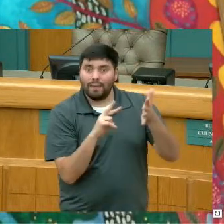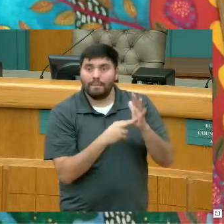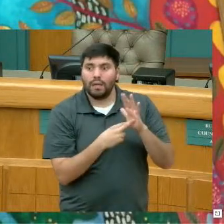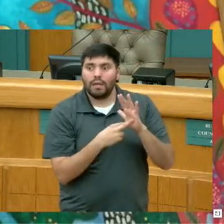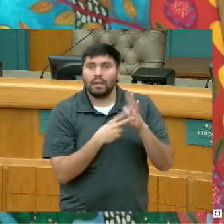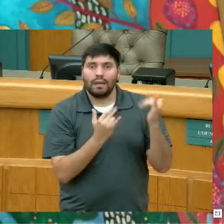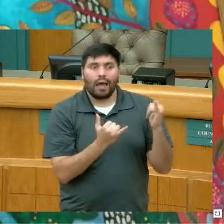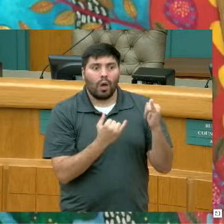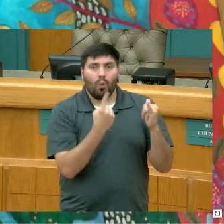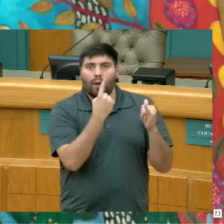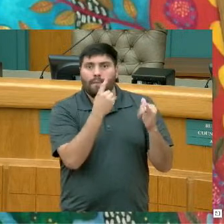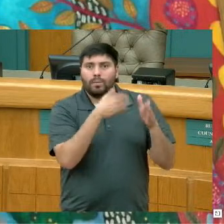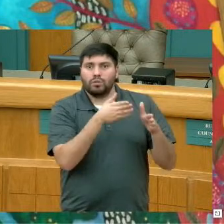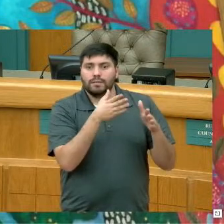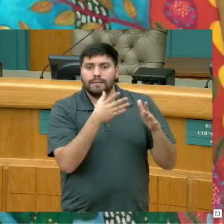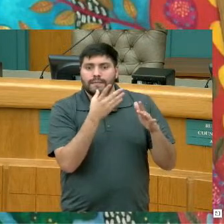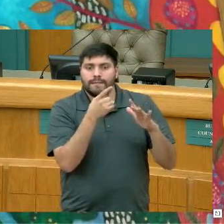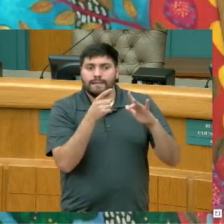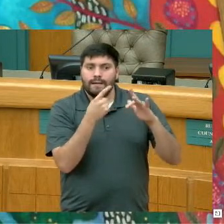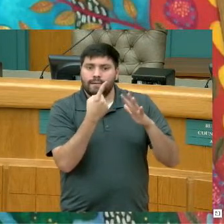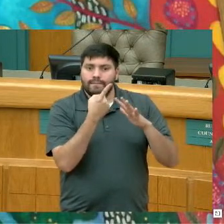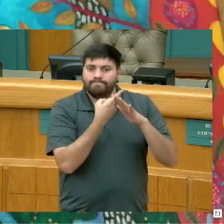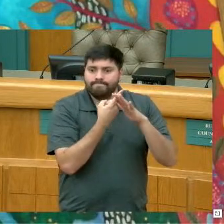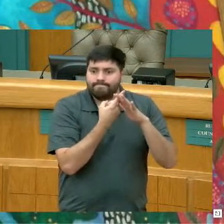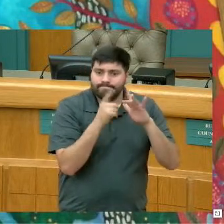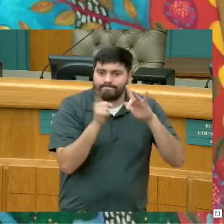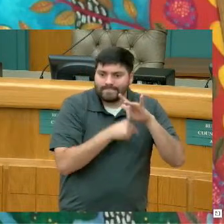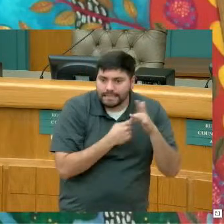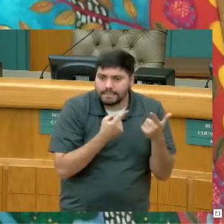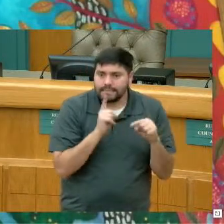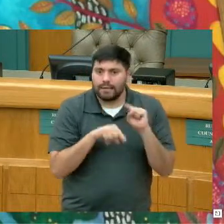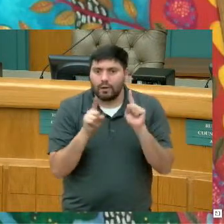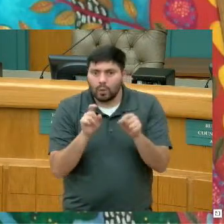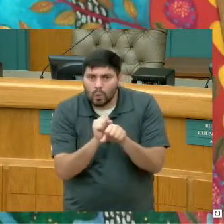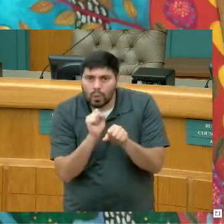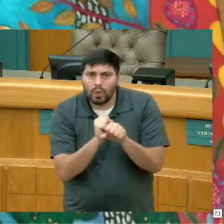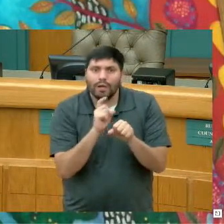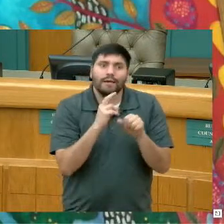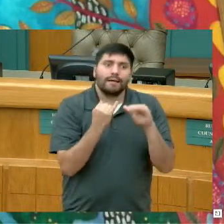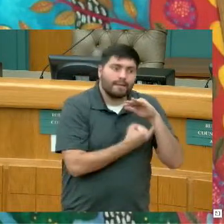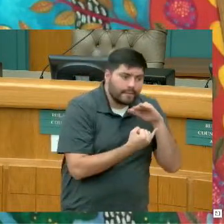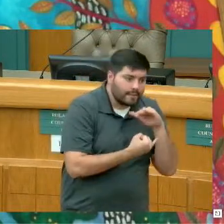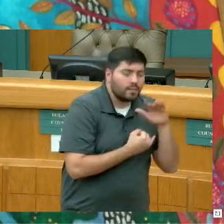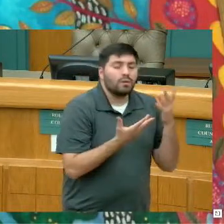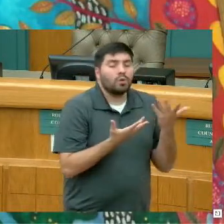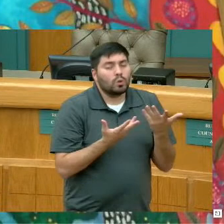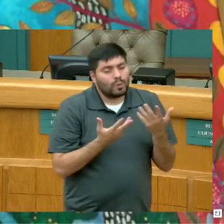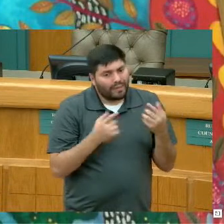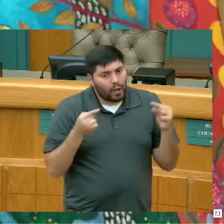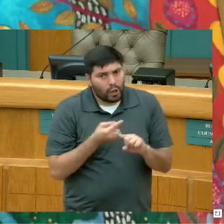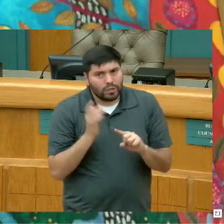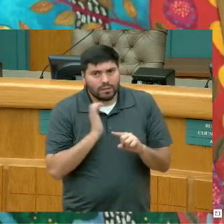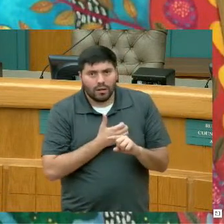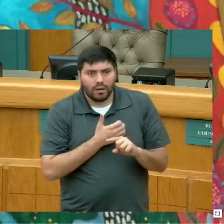from our capacity. Every time everybody takes these unnecessary risks, it hurts us in the hospitals.